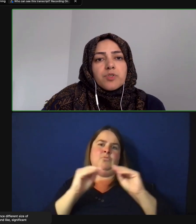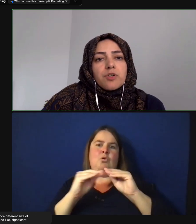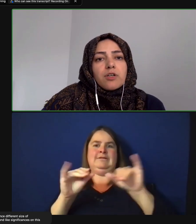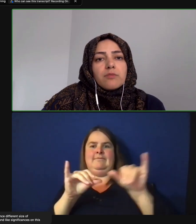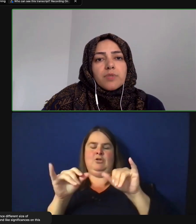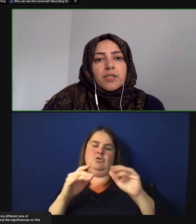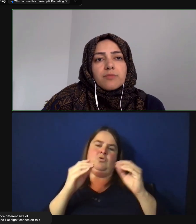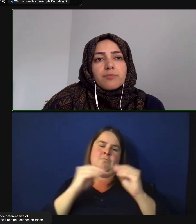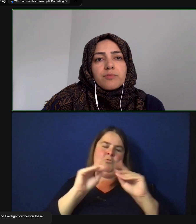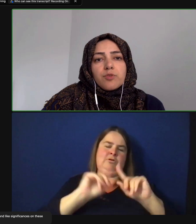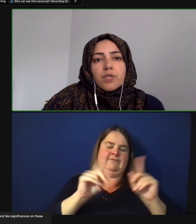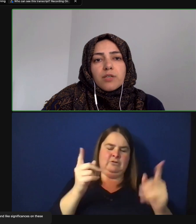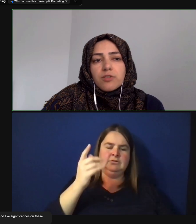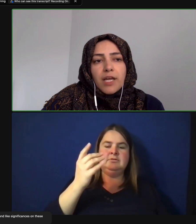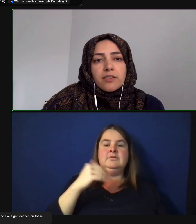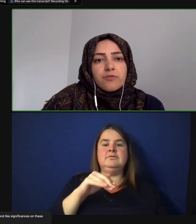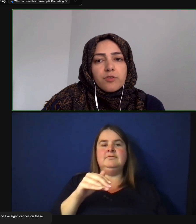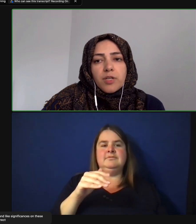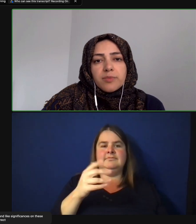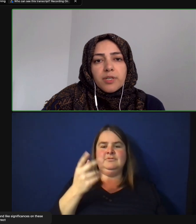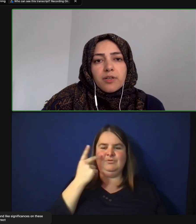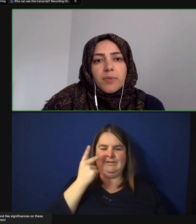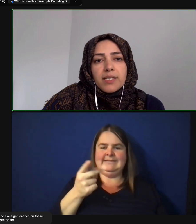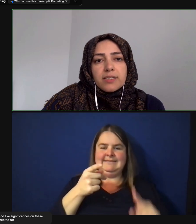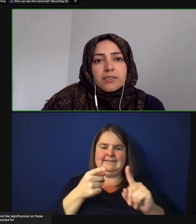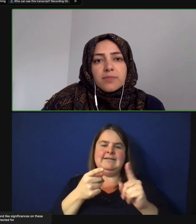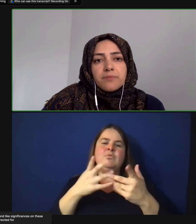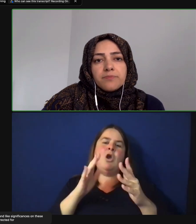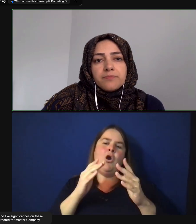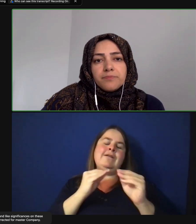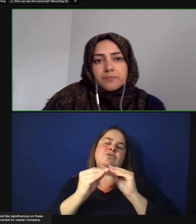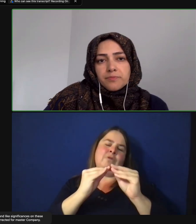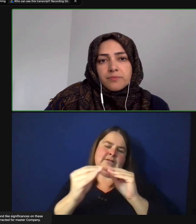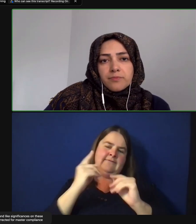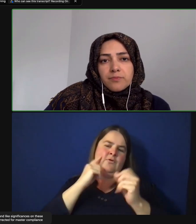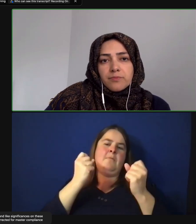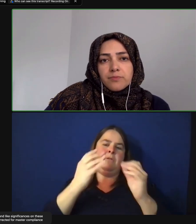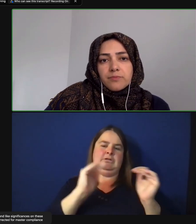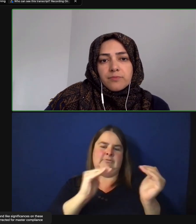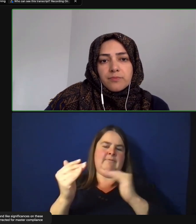these maps are corrected for multiple comparisons.